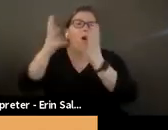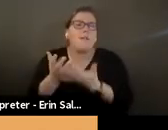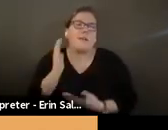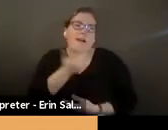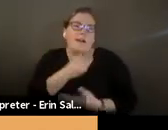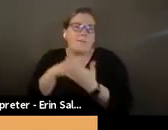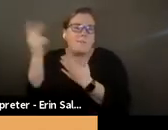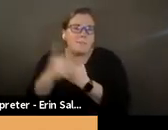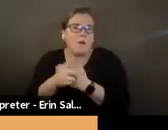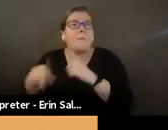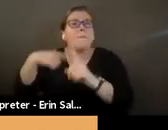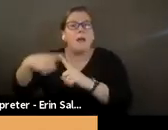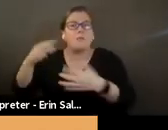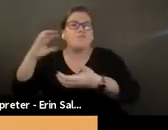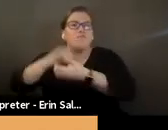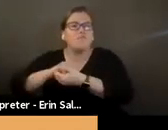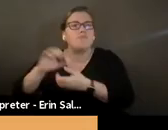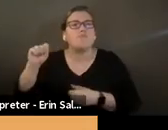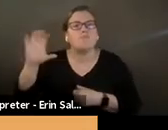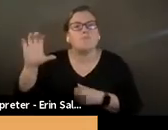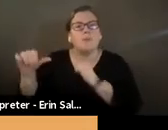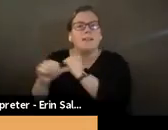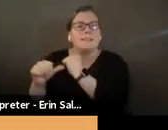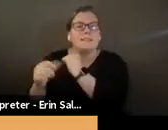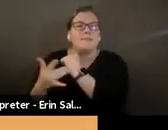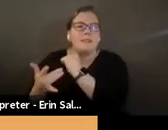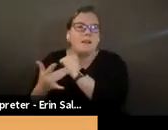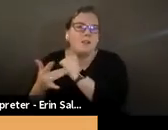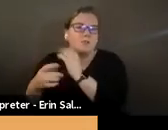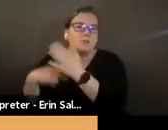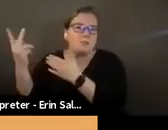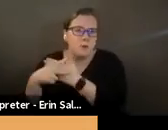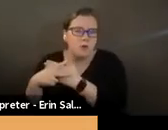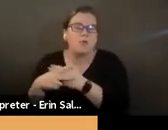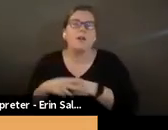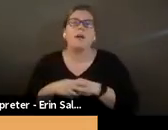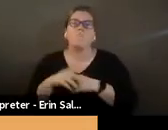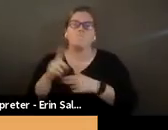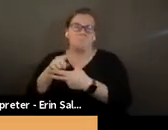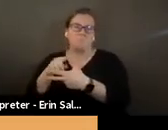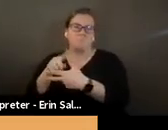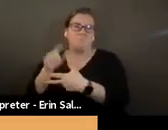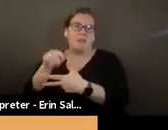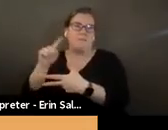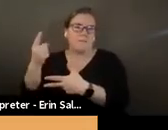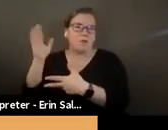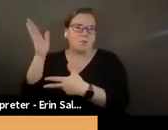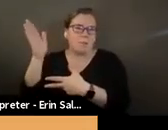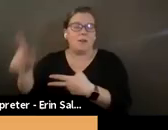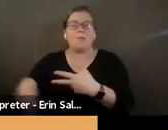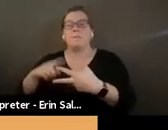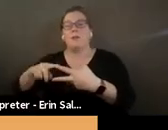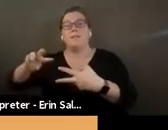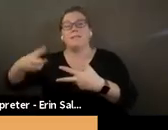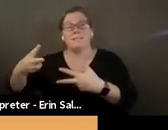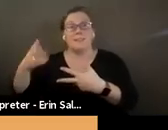South Carolina Assistive Technology Program. And they were in that one as well. Our second webinar was